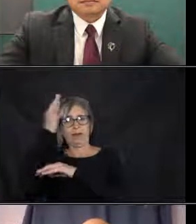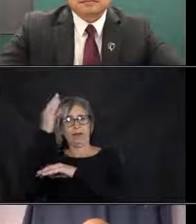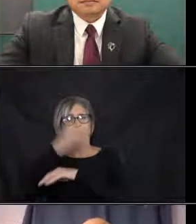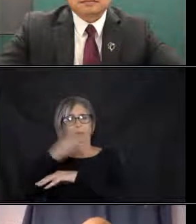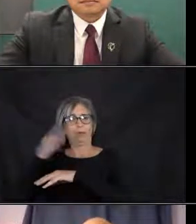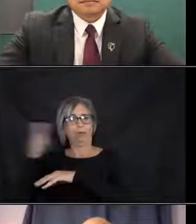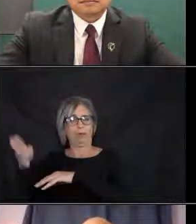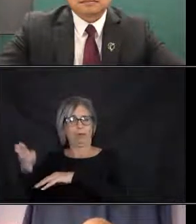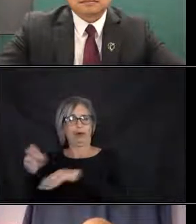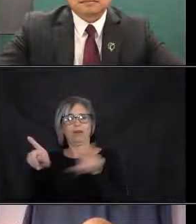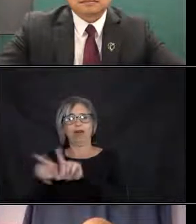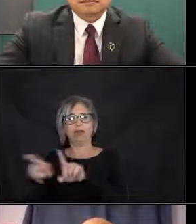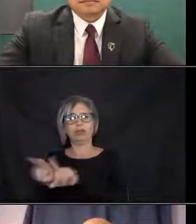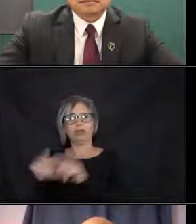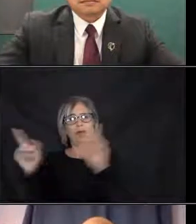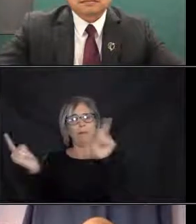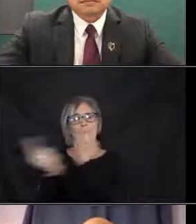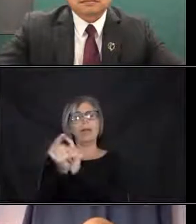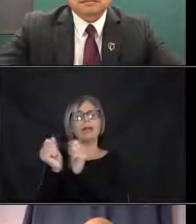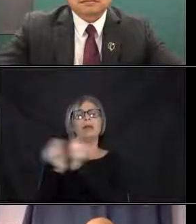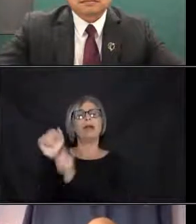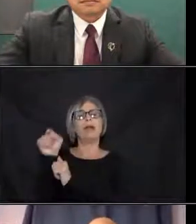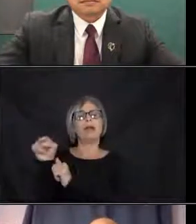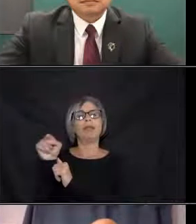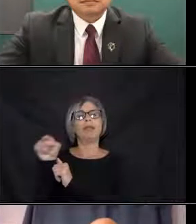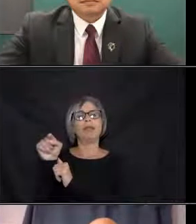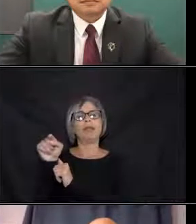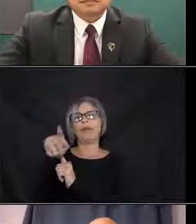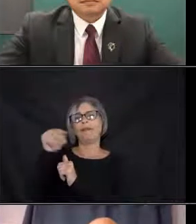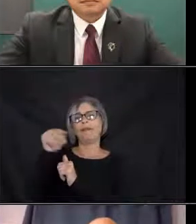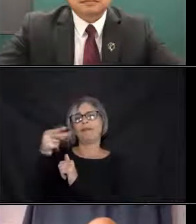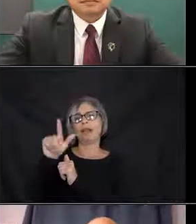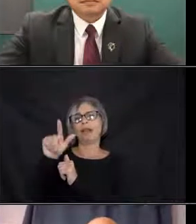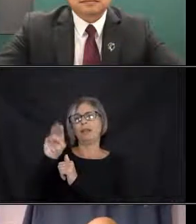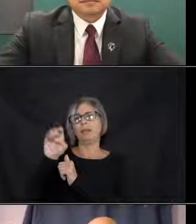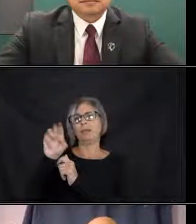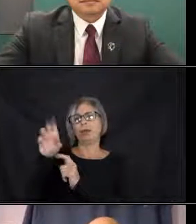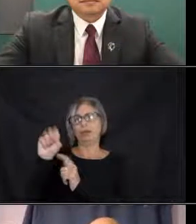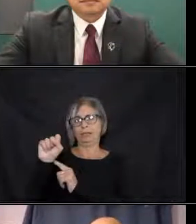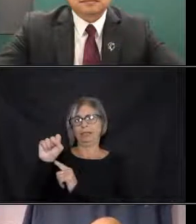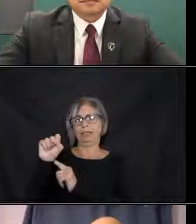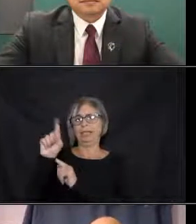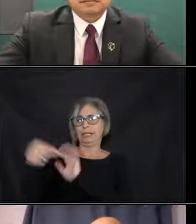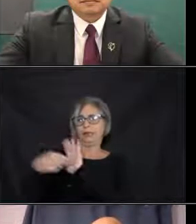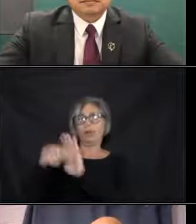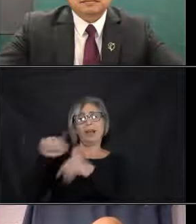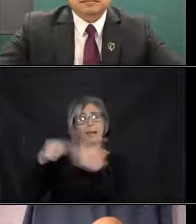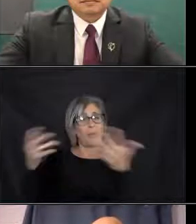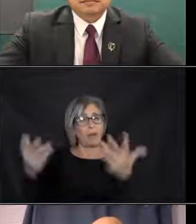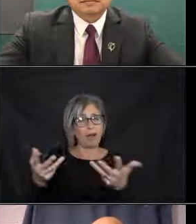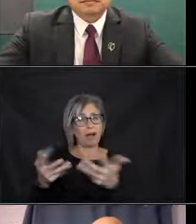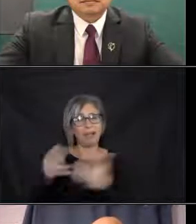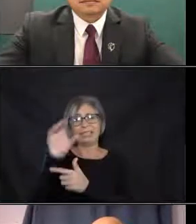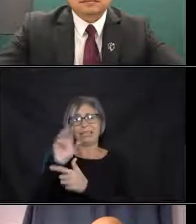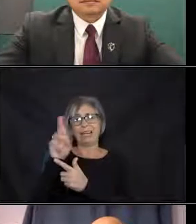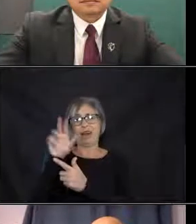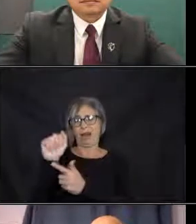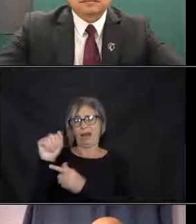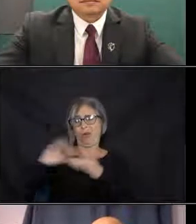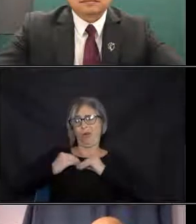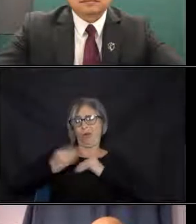also met with Bill Morris and his representatives regarding CRA-owned